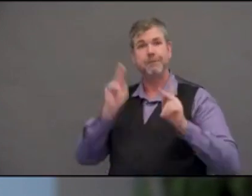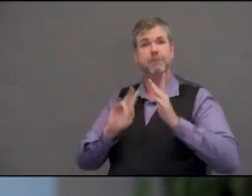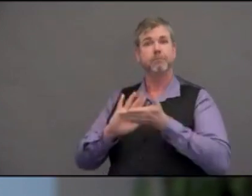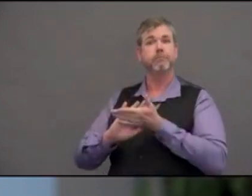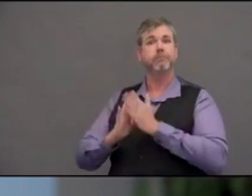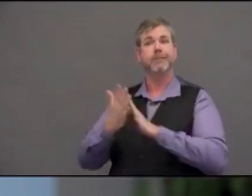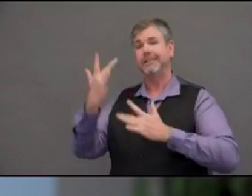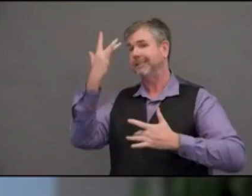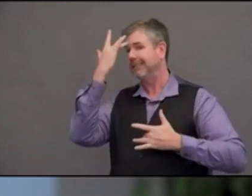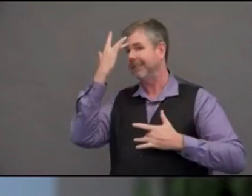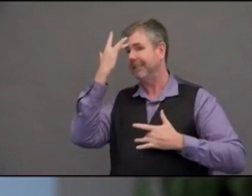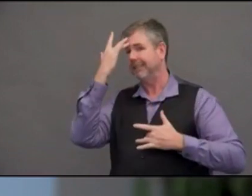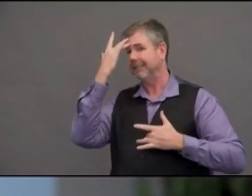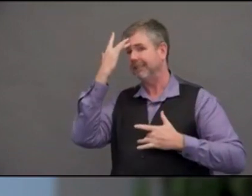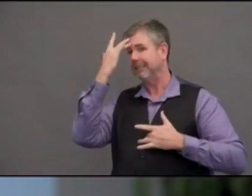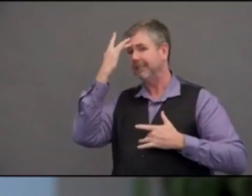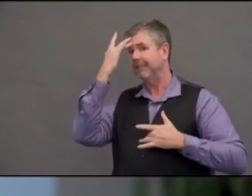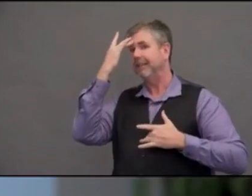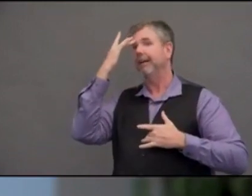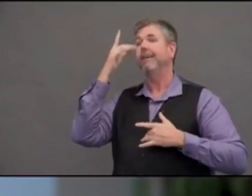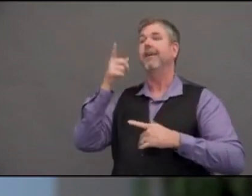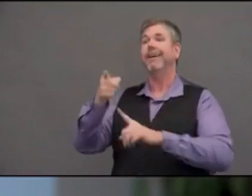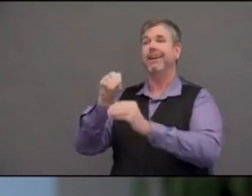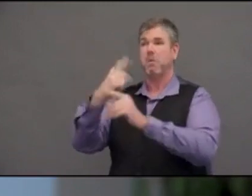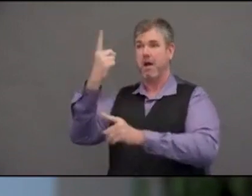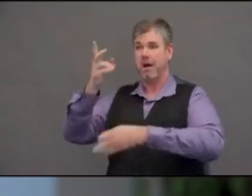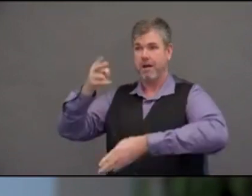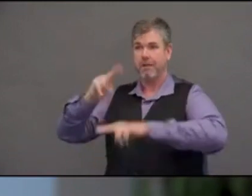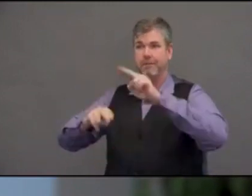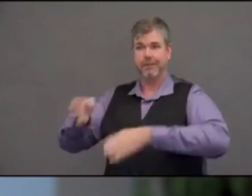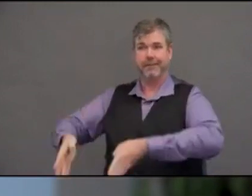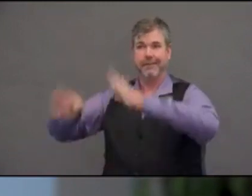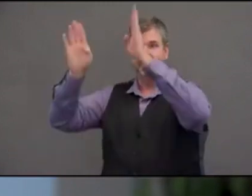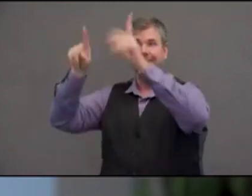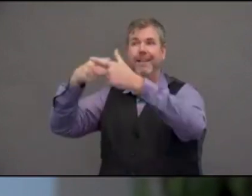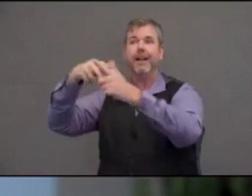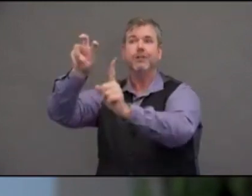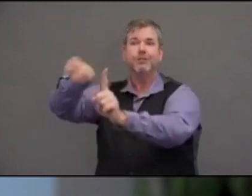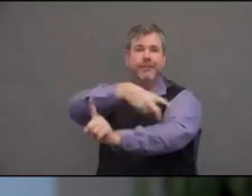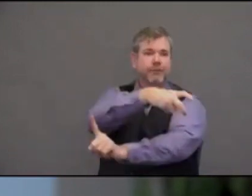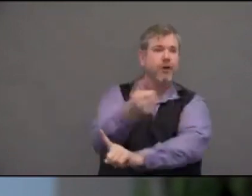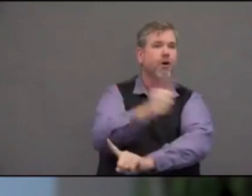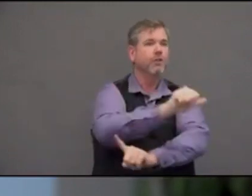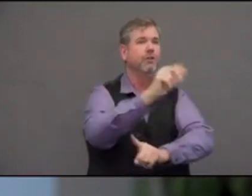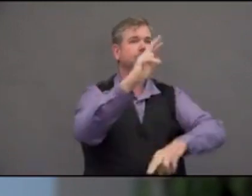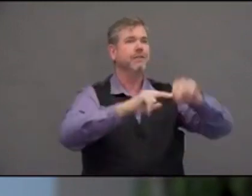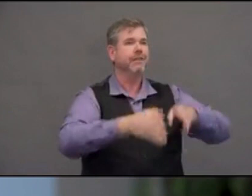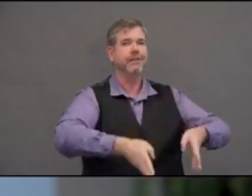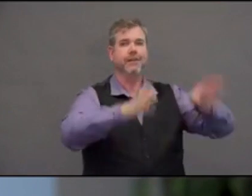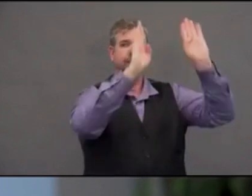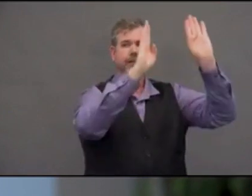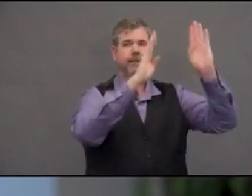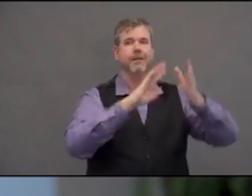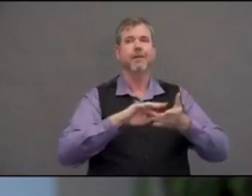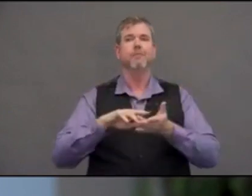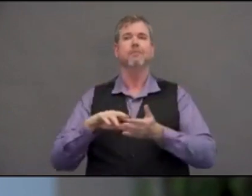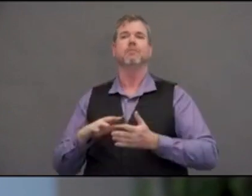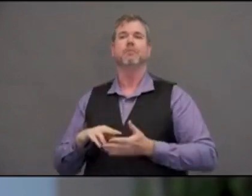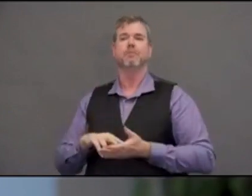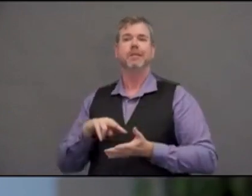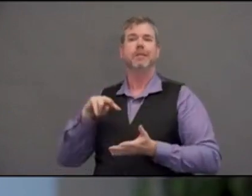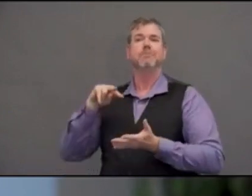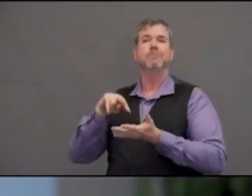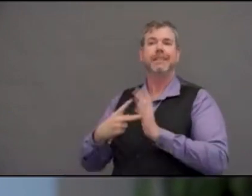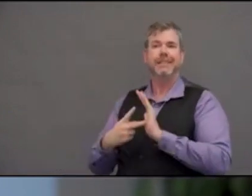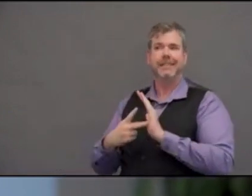facility to a hospital and then get discharged back to the facility. So infection prevention and infection